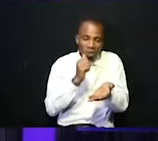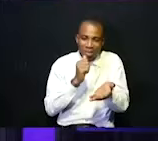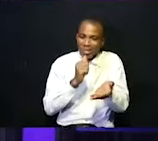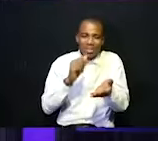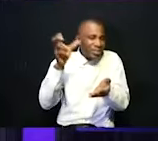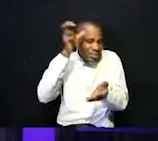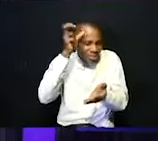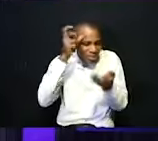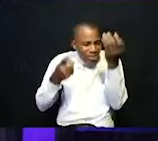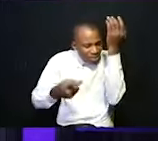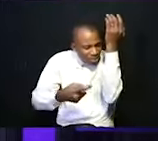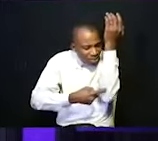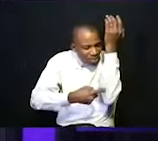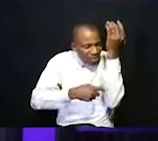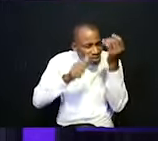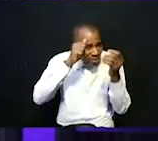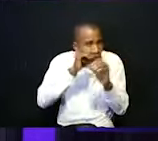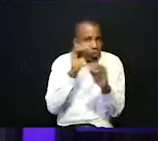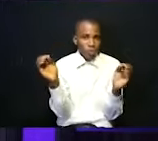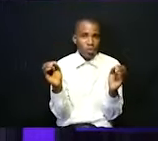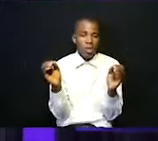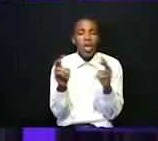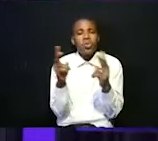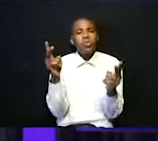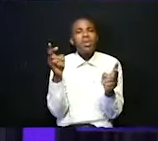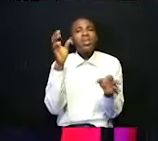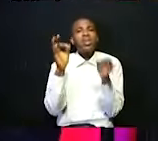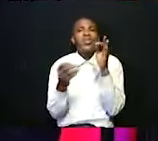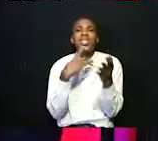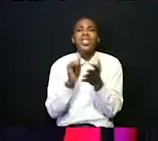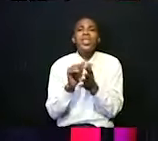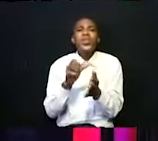So marriage is the oldest institution, if you like.